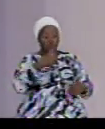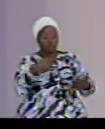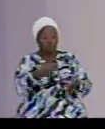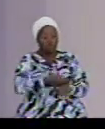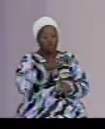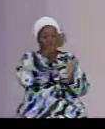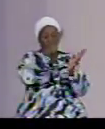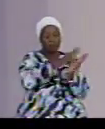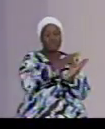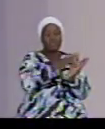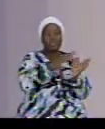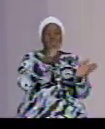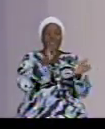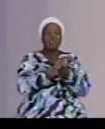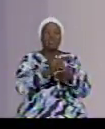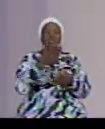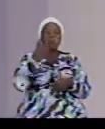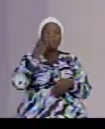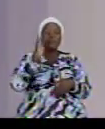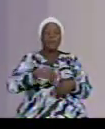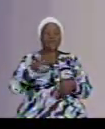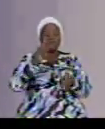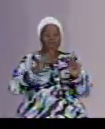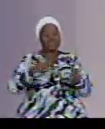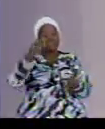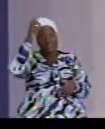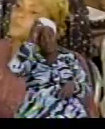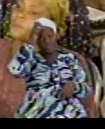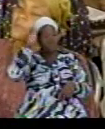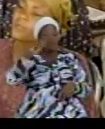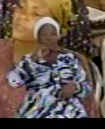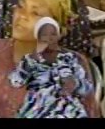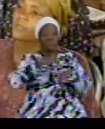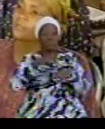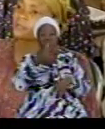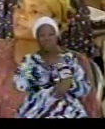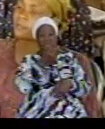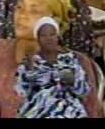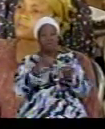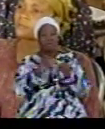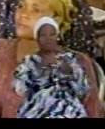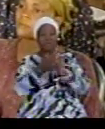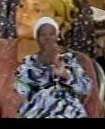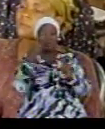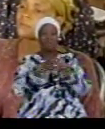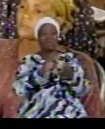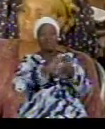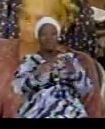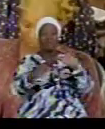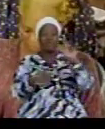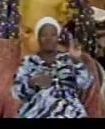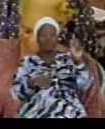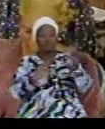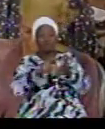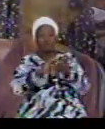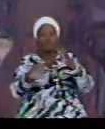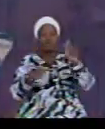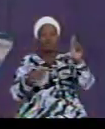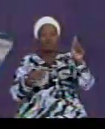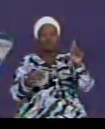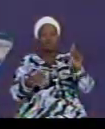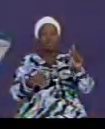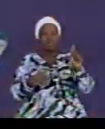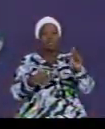shepherd. That evil one will not touch you anymore in Jesus' name. Verse 21, in verse 21,